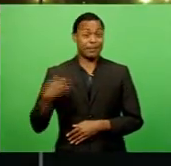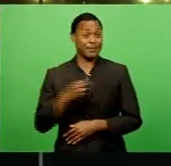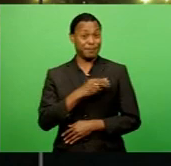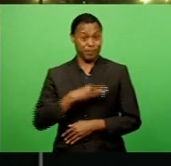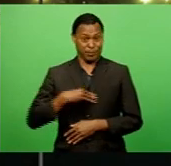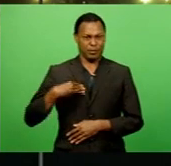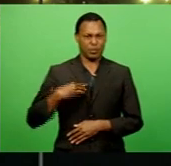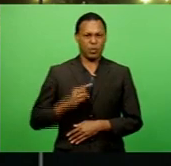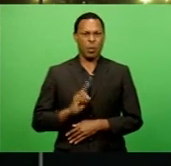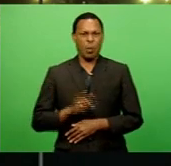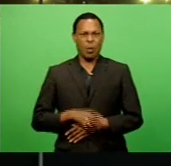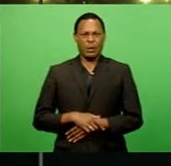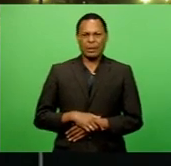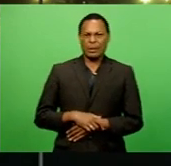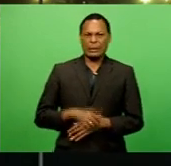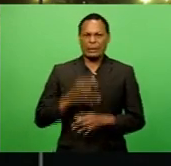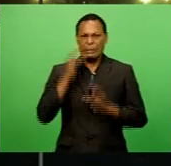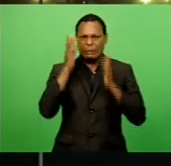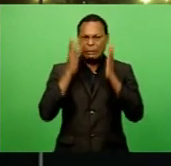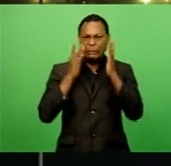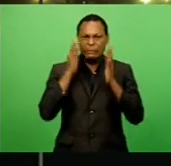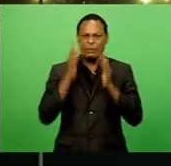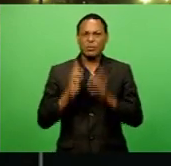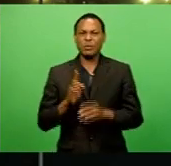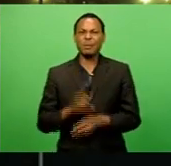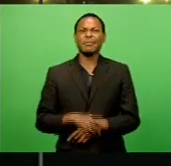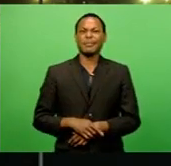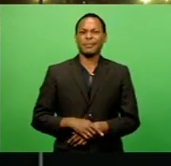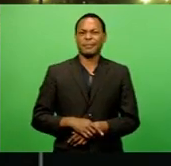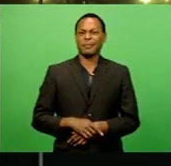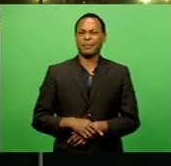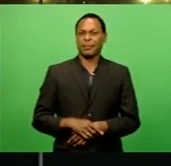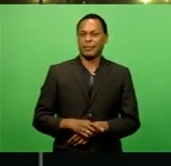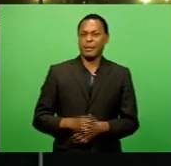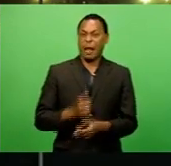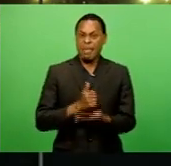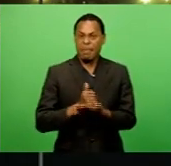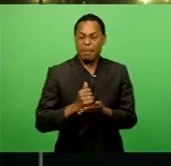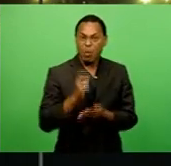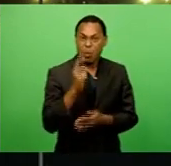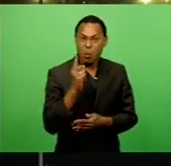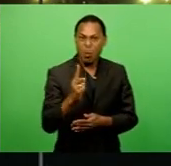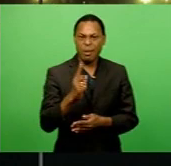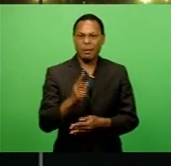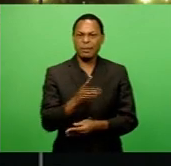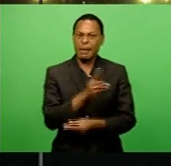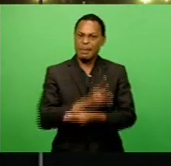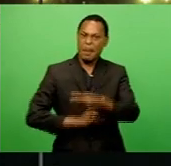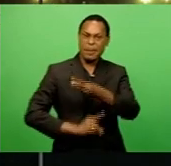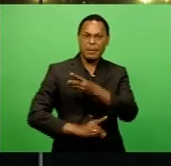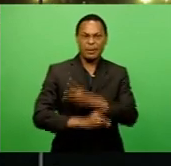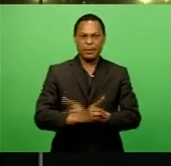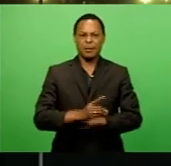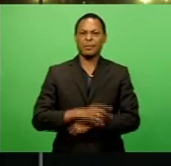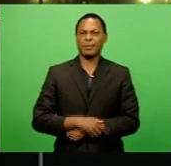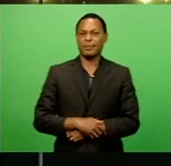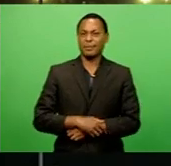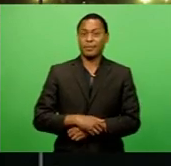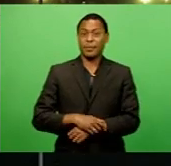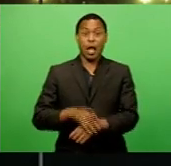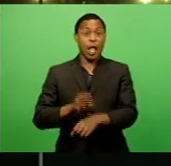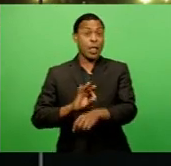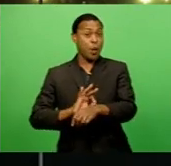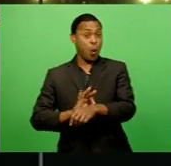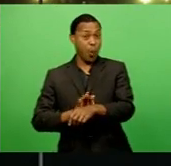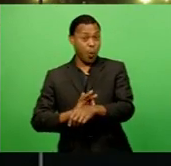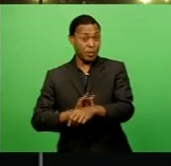with the number of infants diagnosed with type 1 diabetes. Apinisa Wangarandova reports Colonial War Memorial